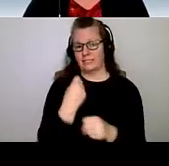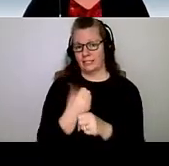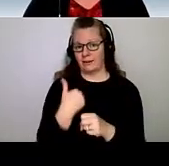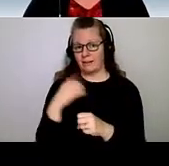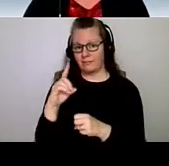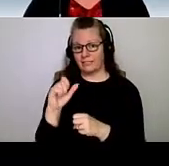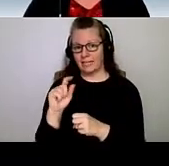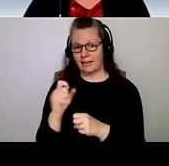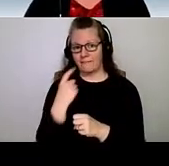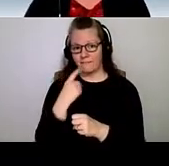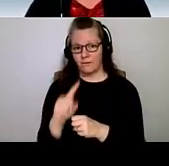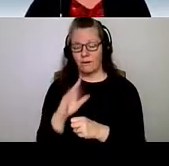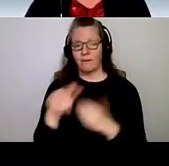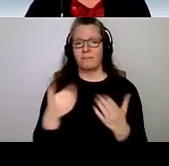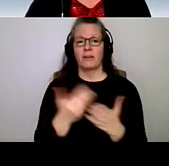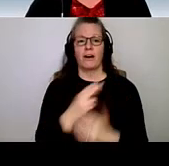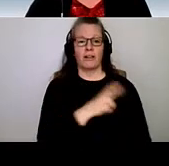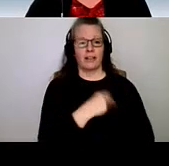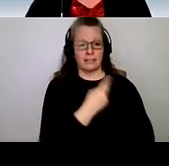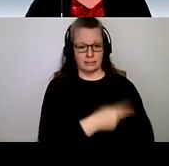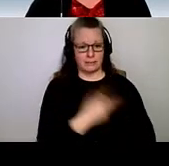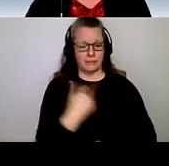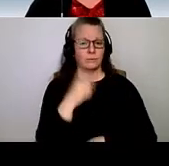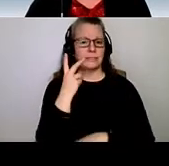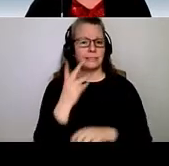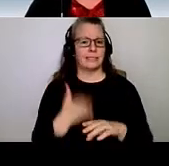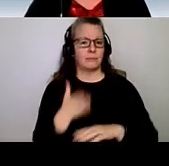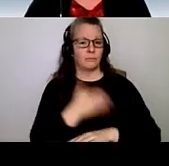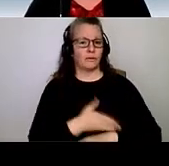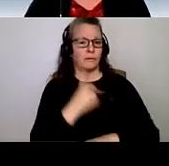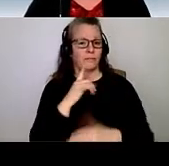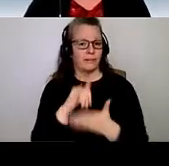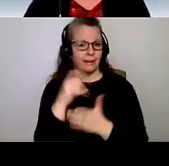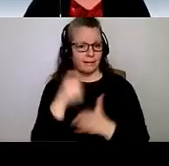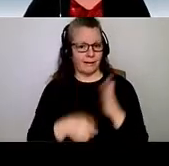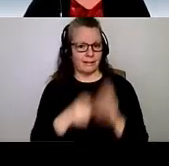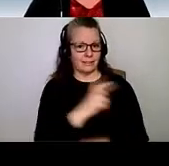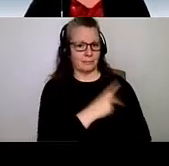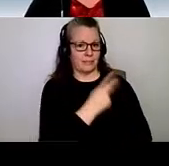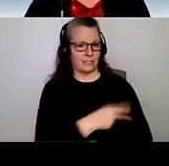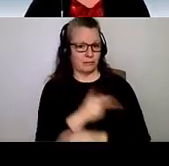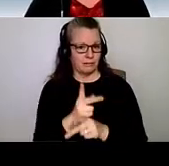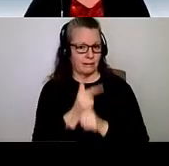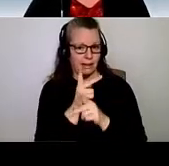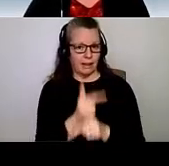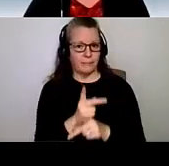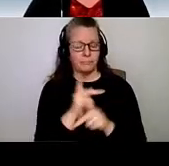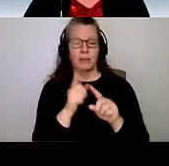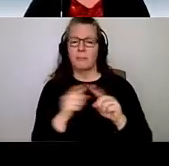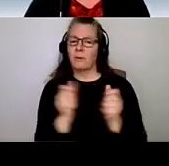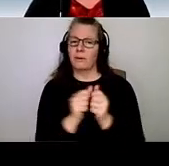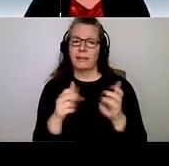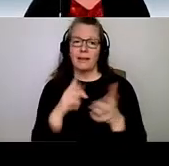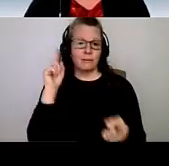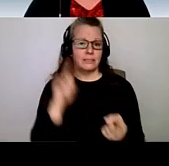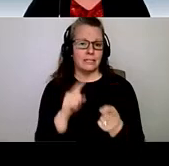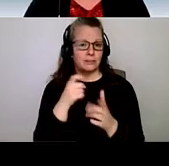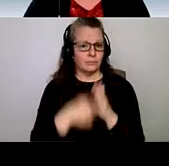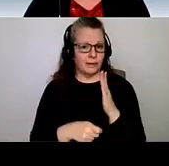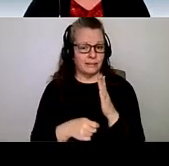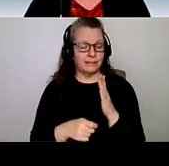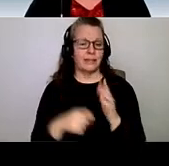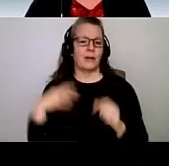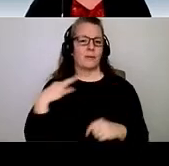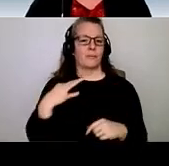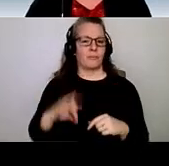for on all hospitals, we see improvement in that cost of patient care. But without a reduction in prices, the profits are remaining